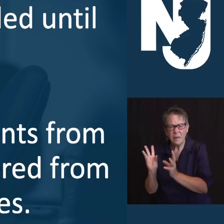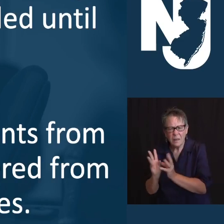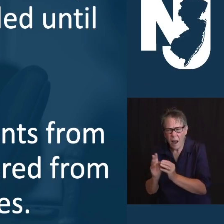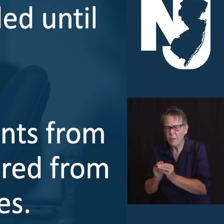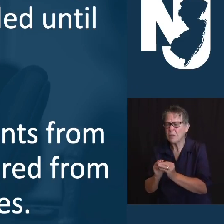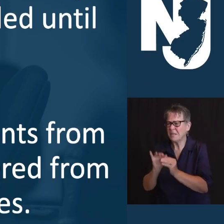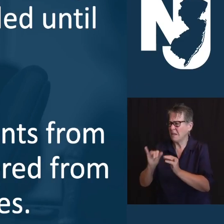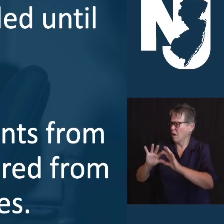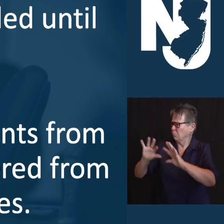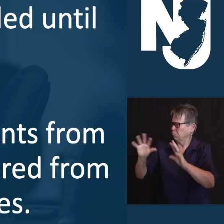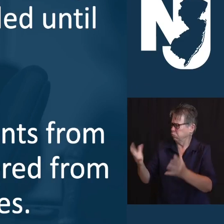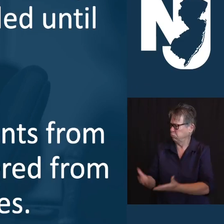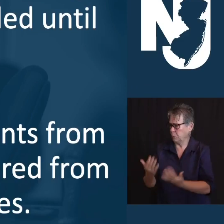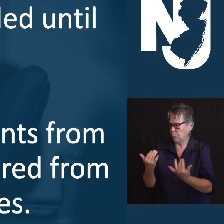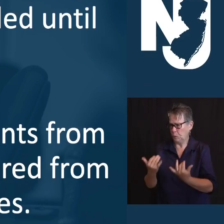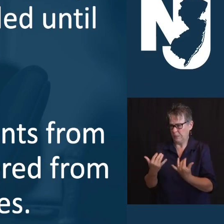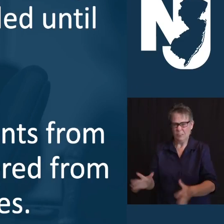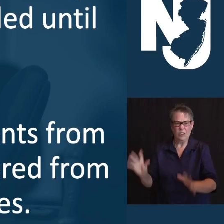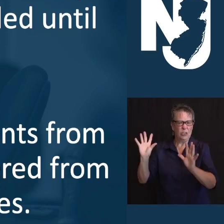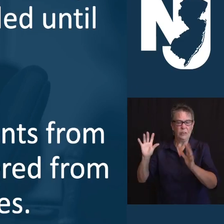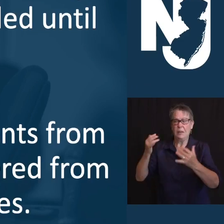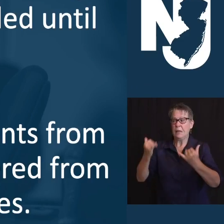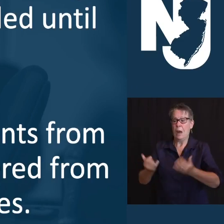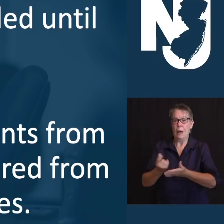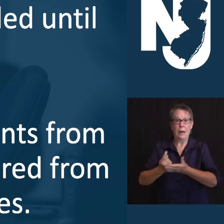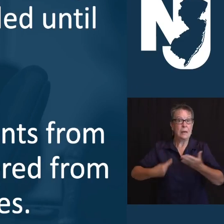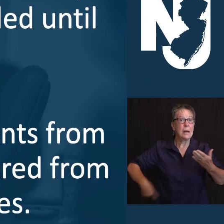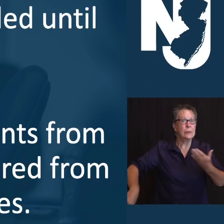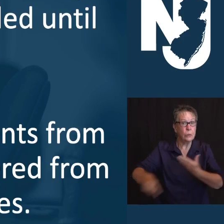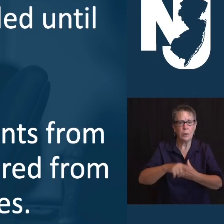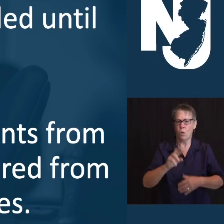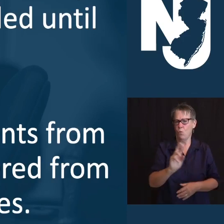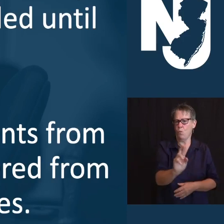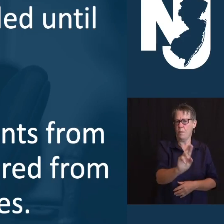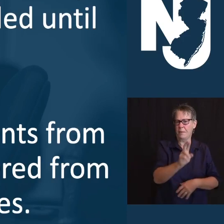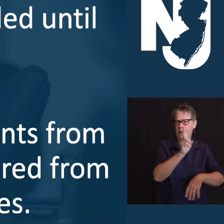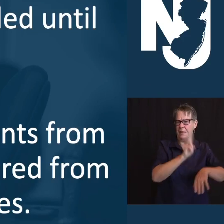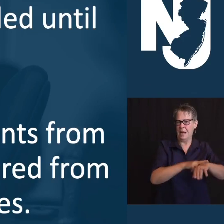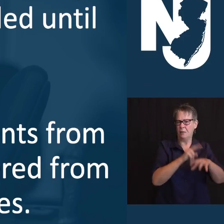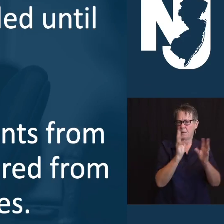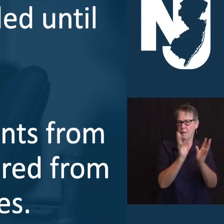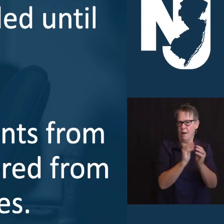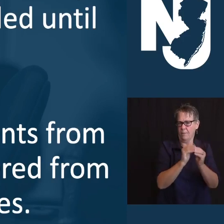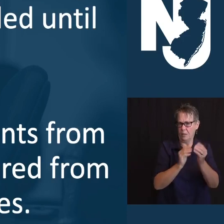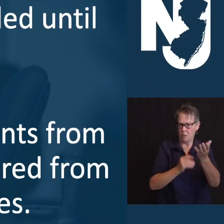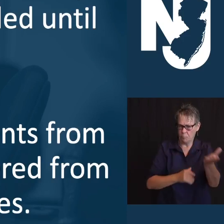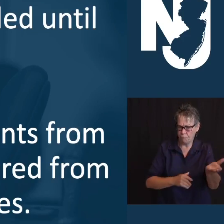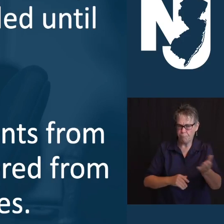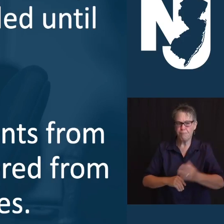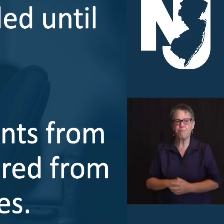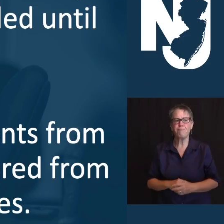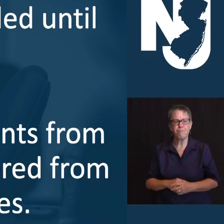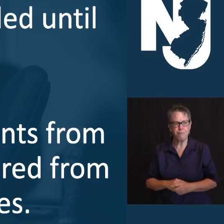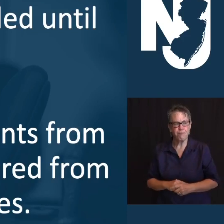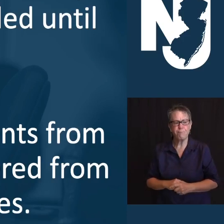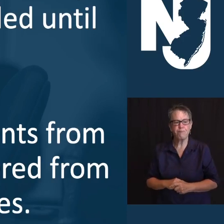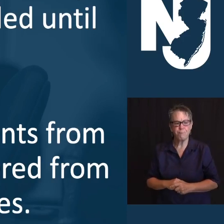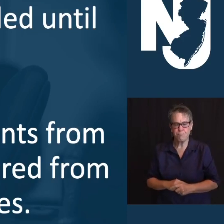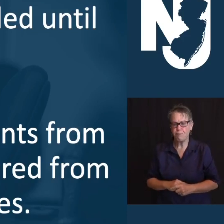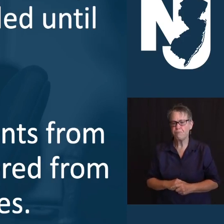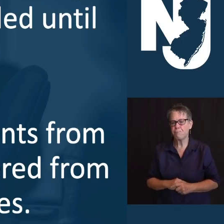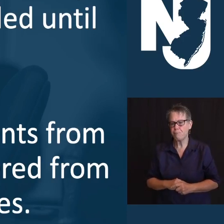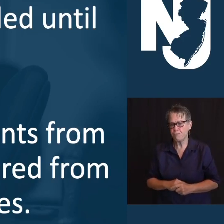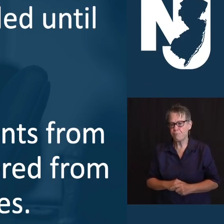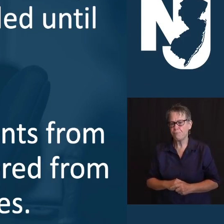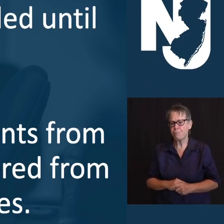of understanding of 12 counties of populations less than $500,000,